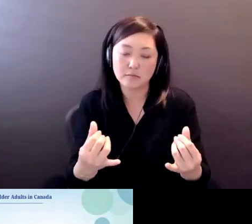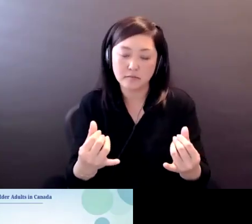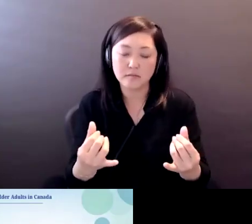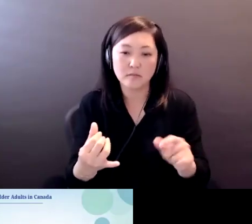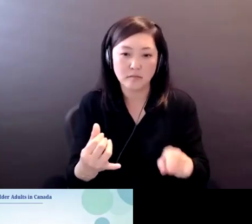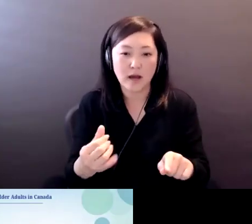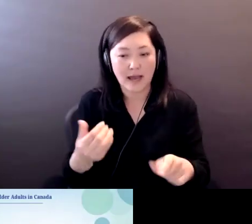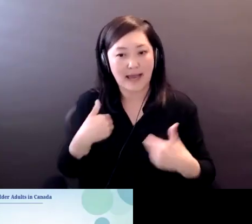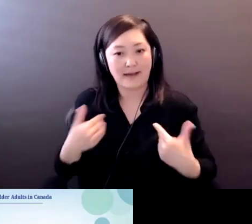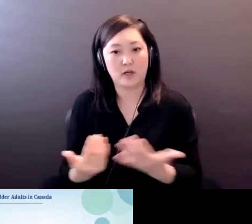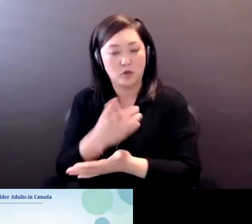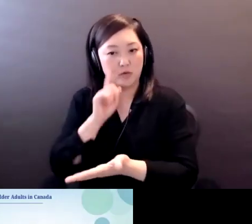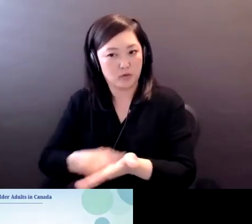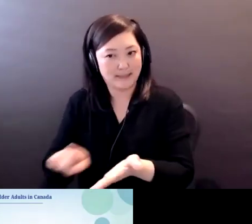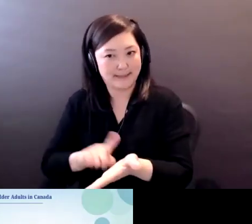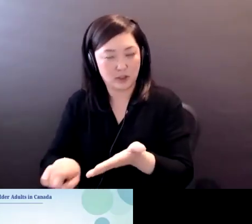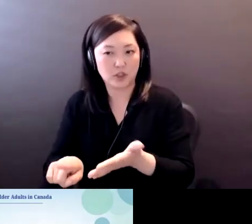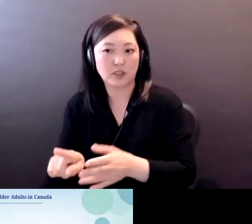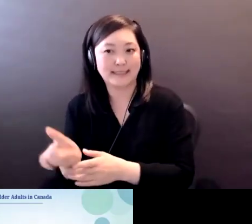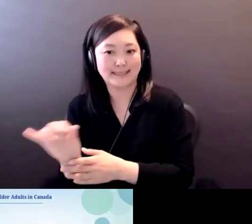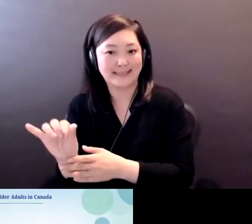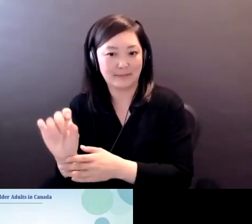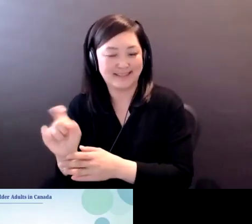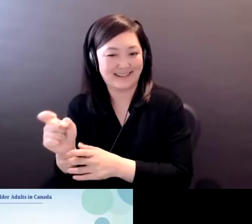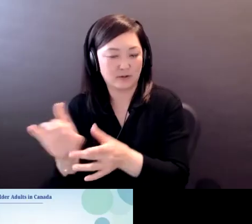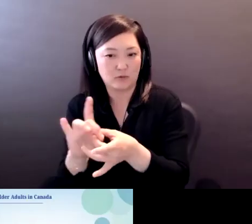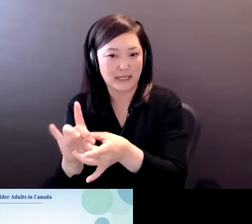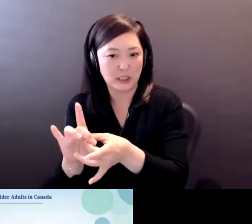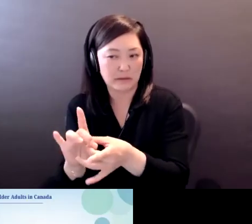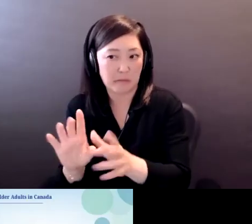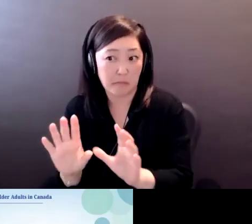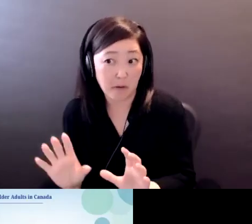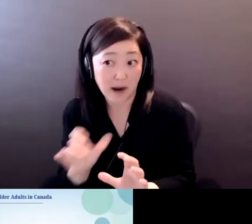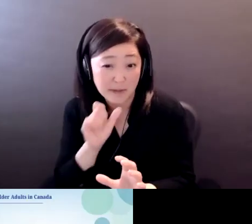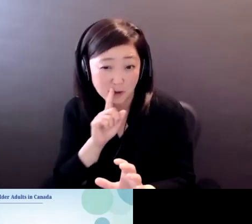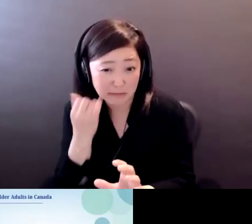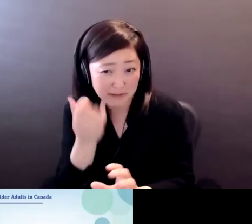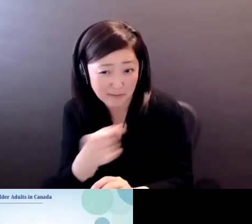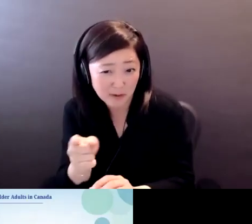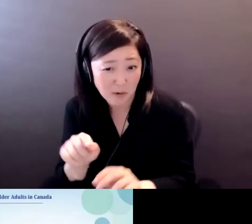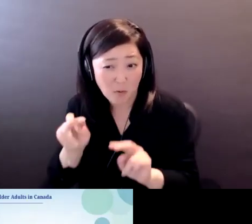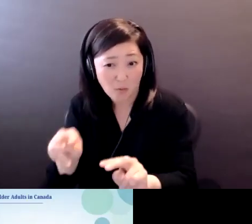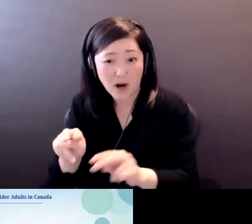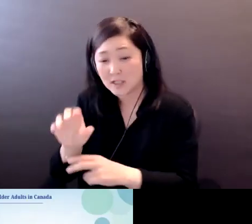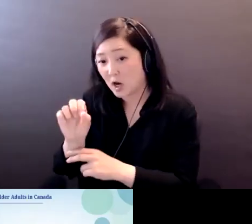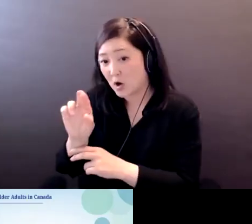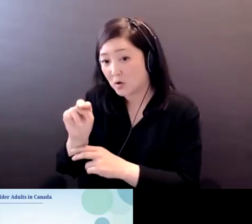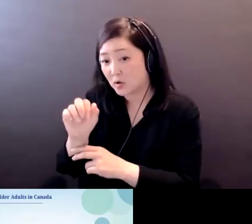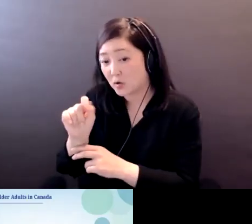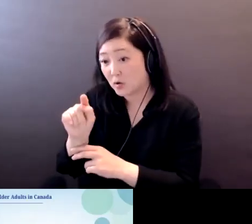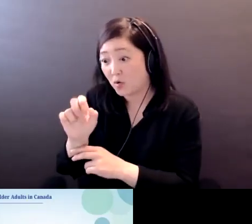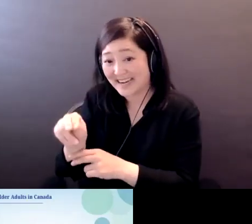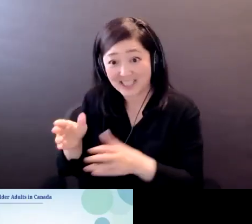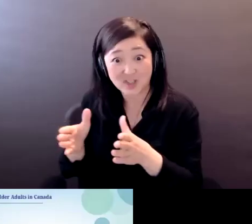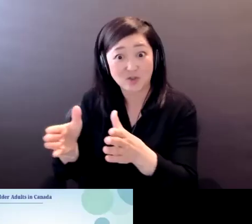same-sex relationships. I'm going to say this. I don't know if anybody but me ever watches Coronation Street, but they